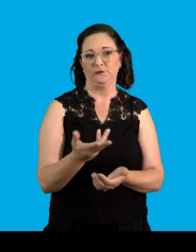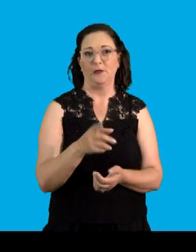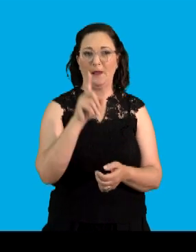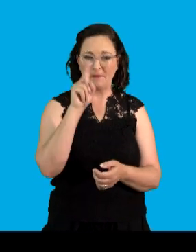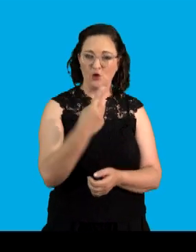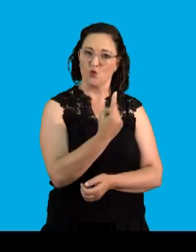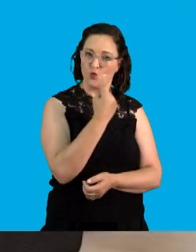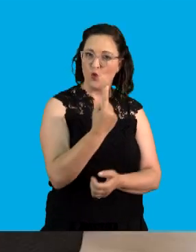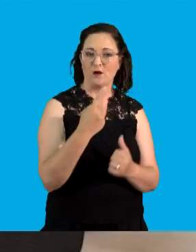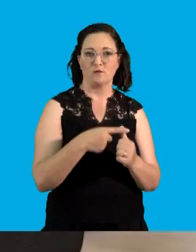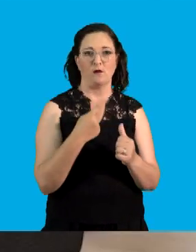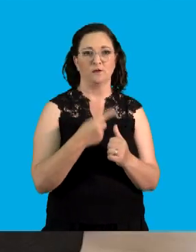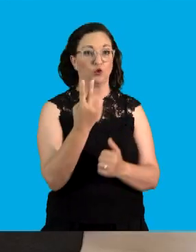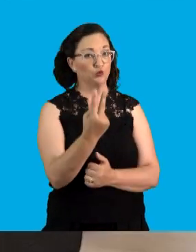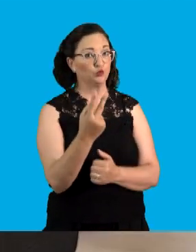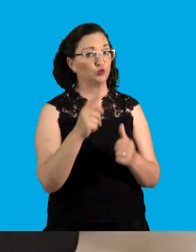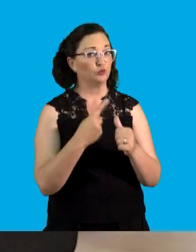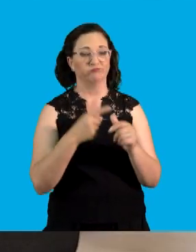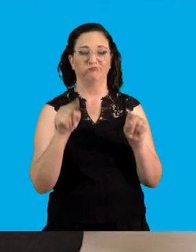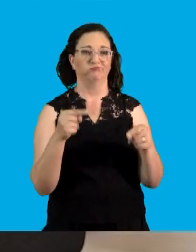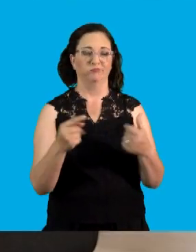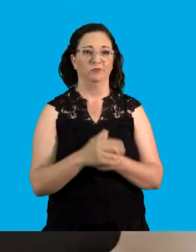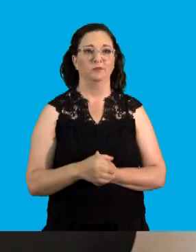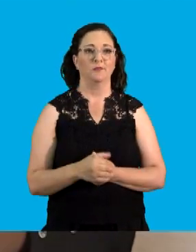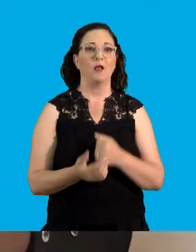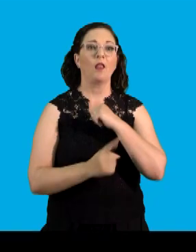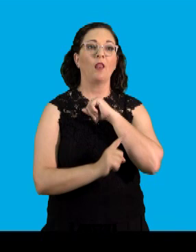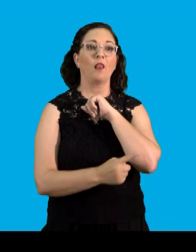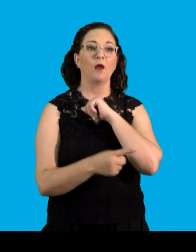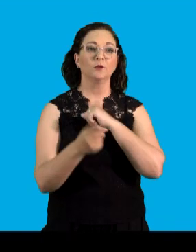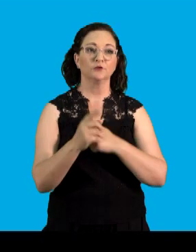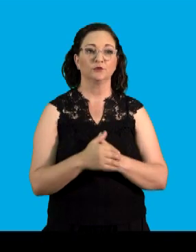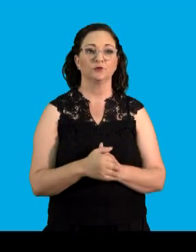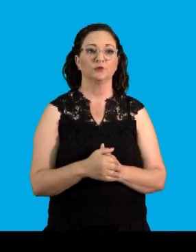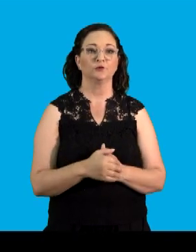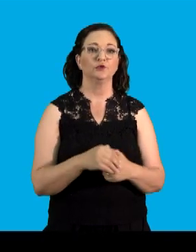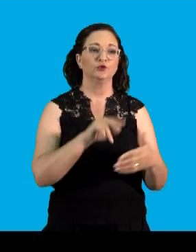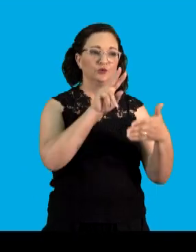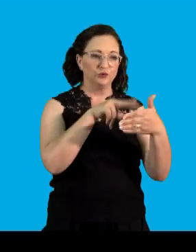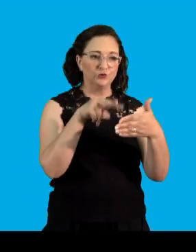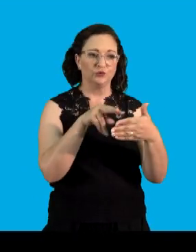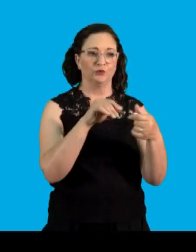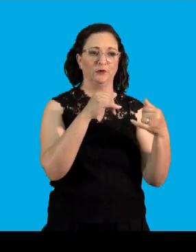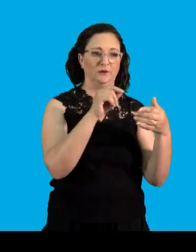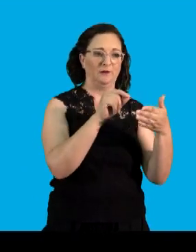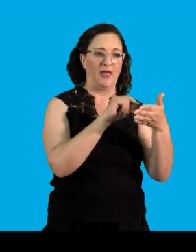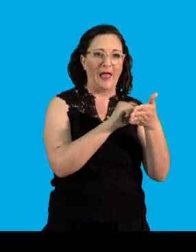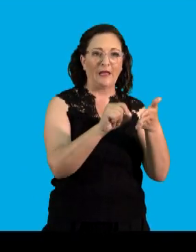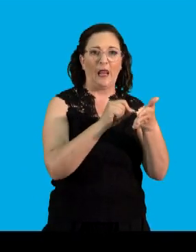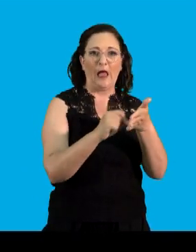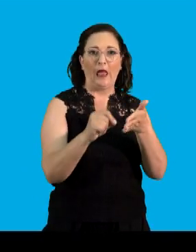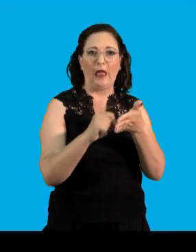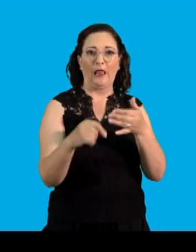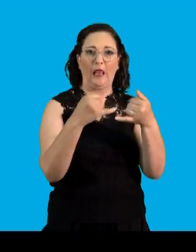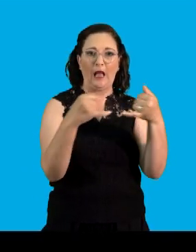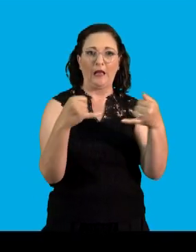section A. You cannot have 2 answers. Right, lastly here, read and underline the keywords.